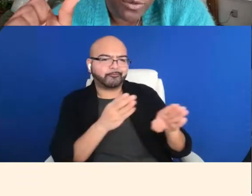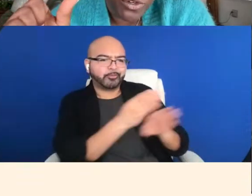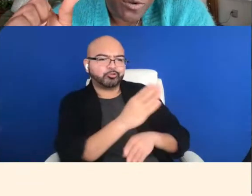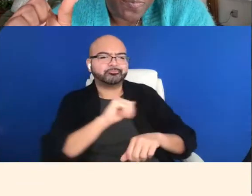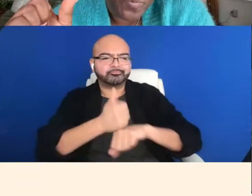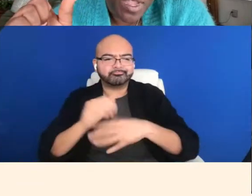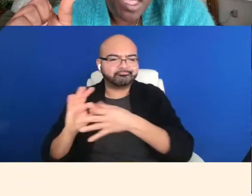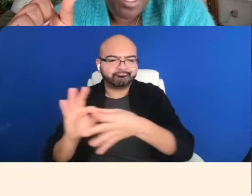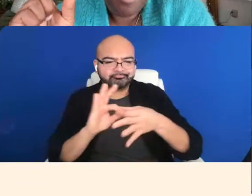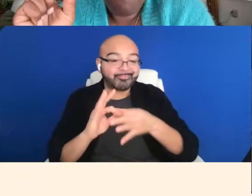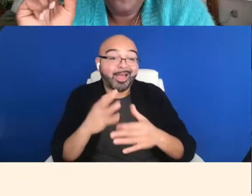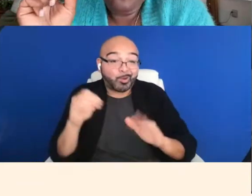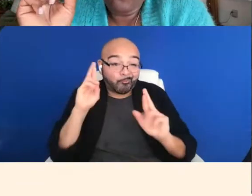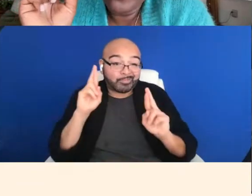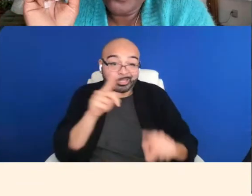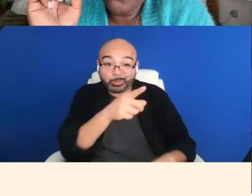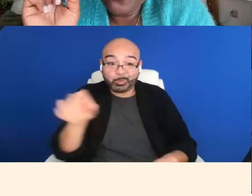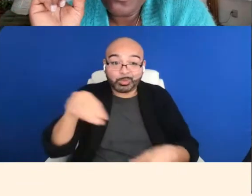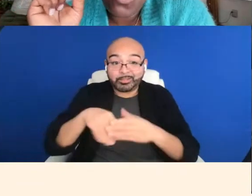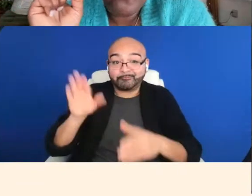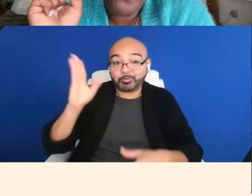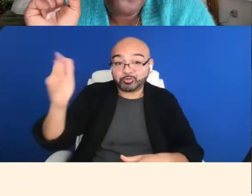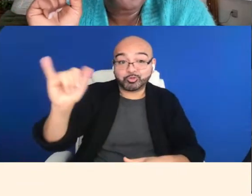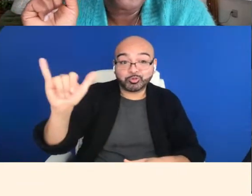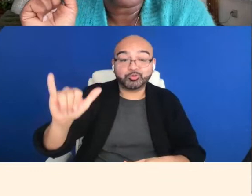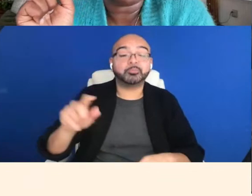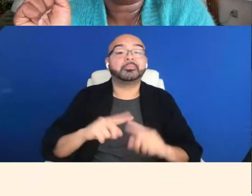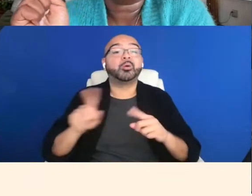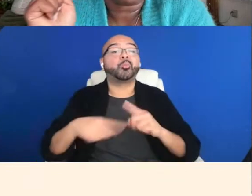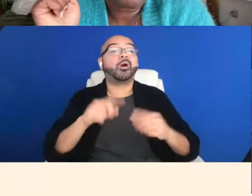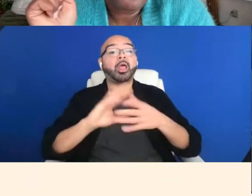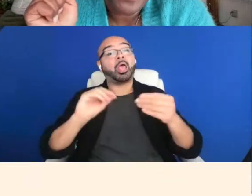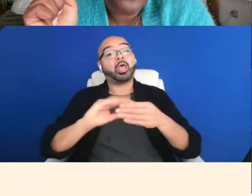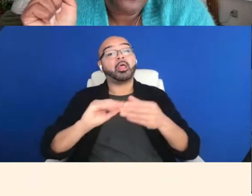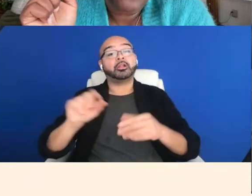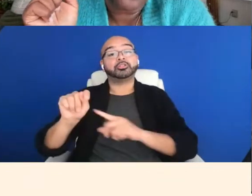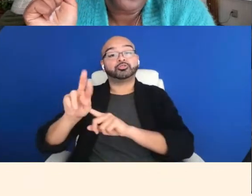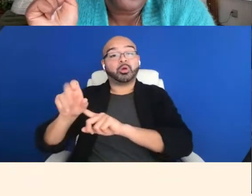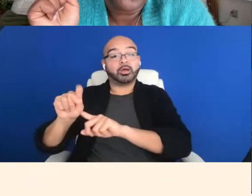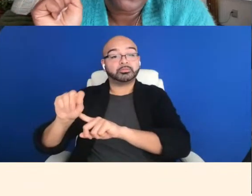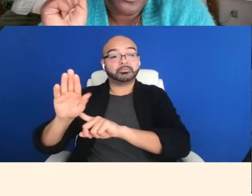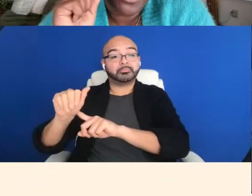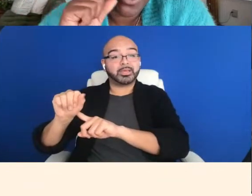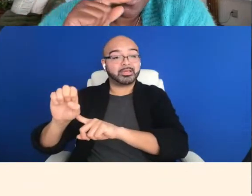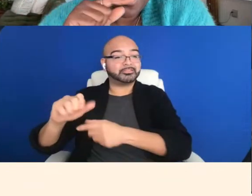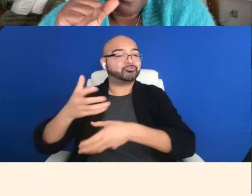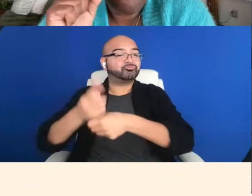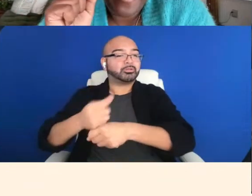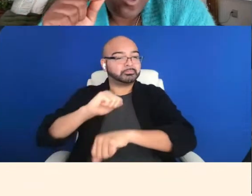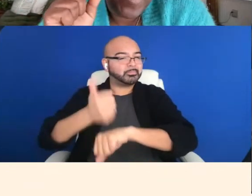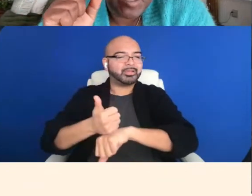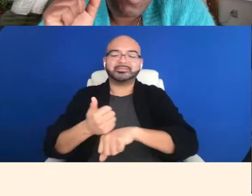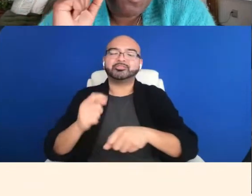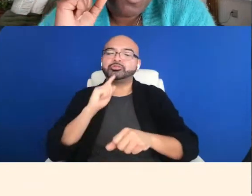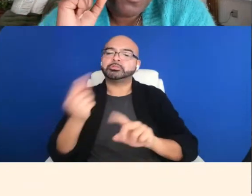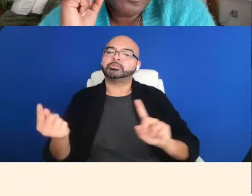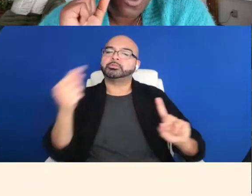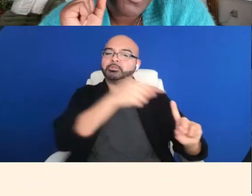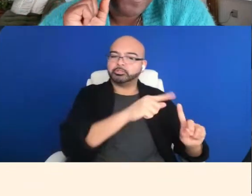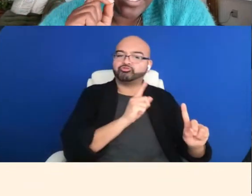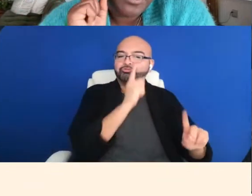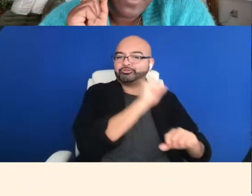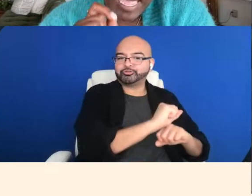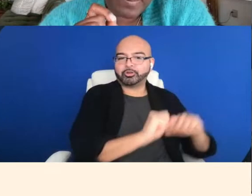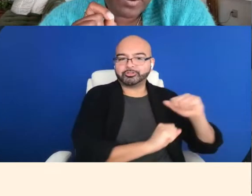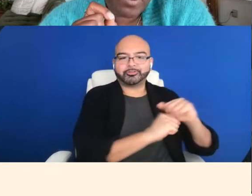in the future. But when they use the term trust based, it's referring back to the real structure of how people move